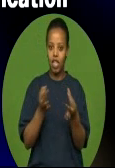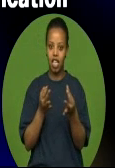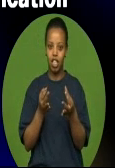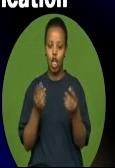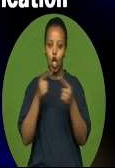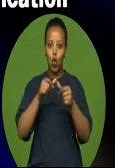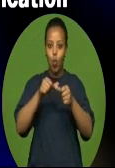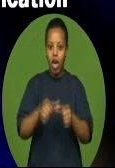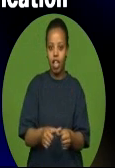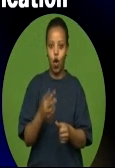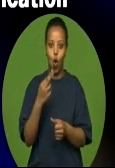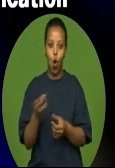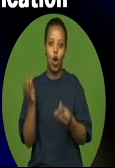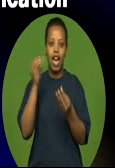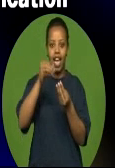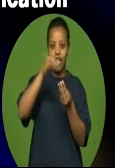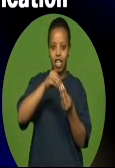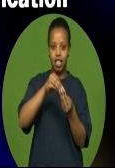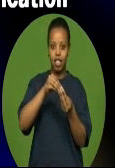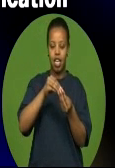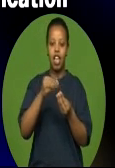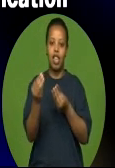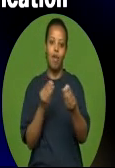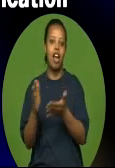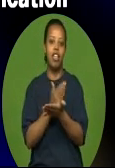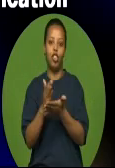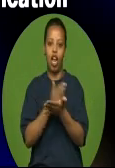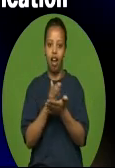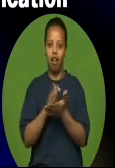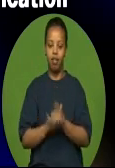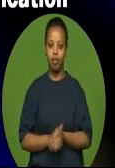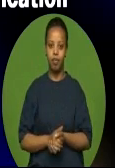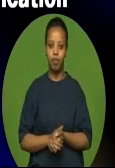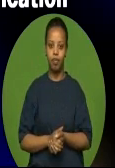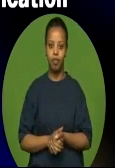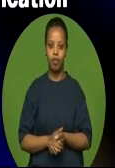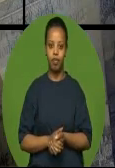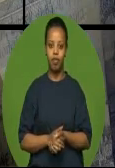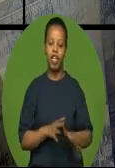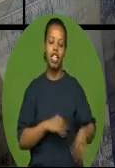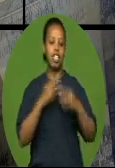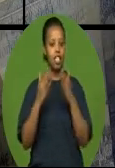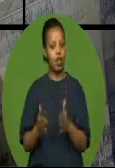is emphasized to maintain or increase market share.